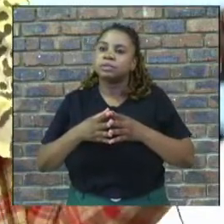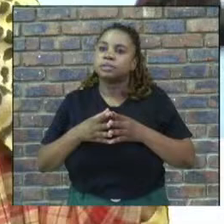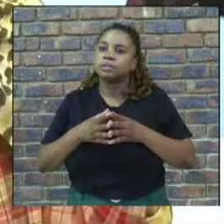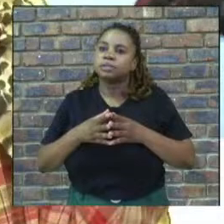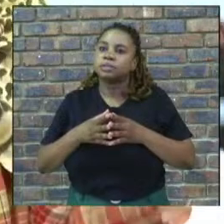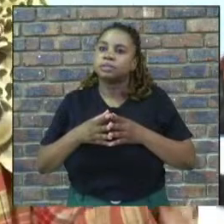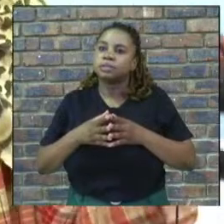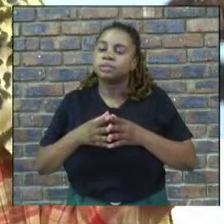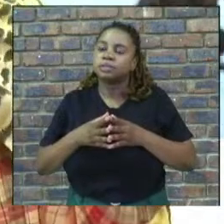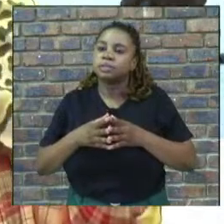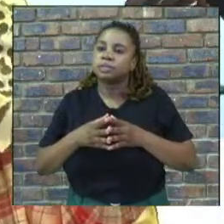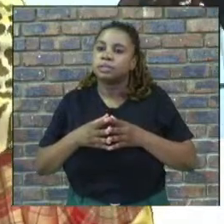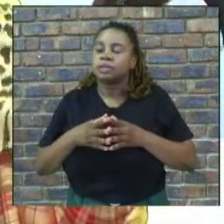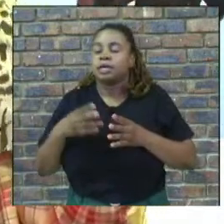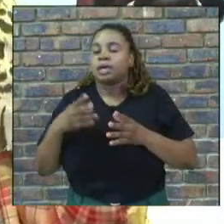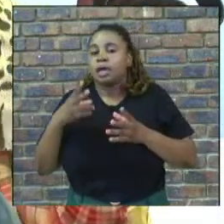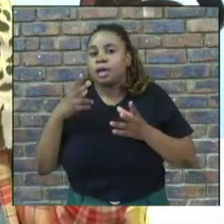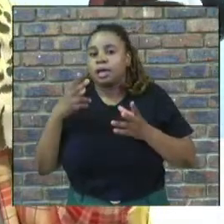nizabasiza